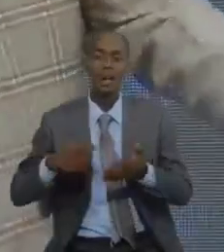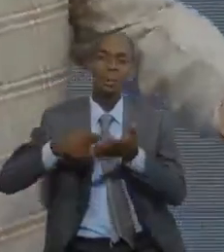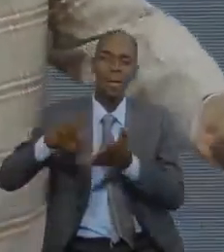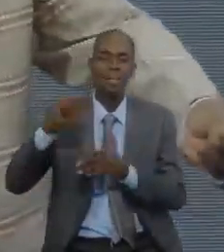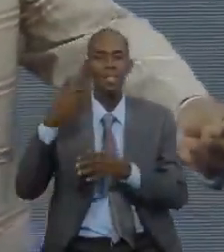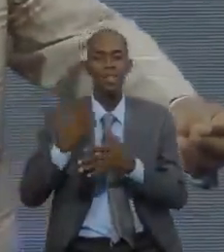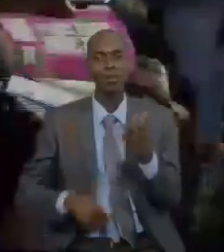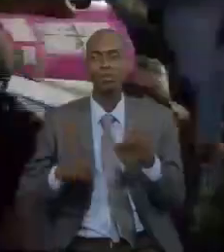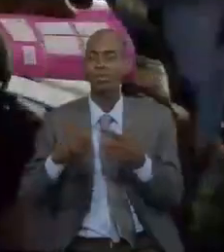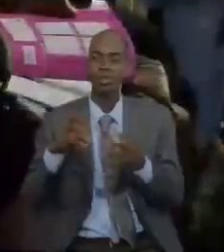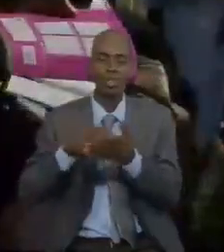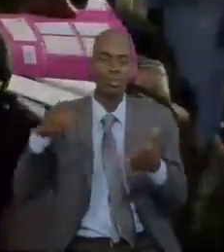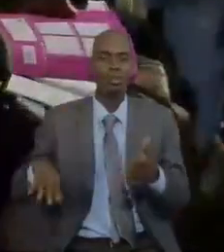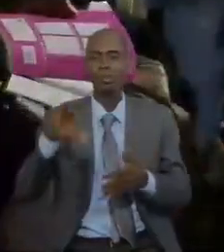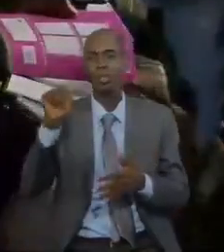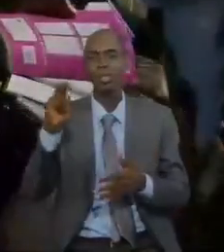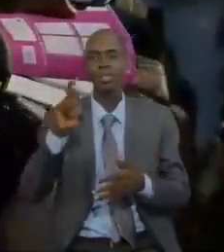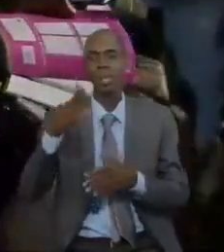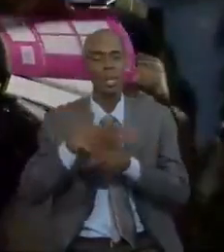take cancer away